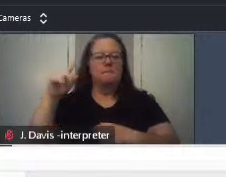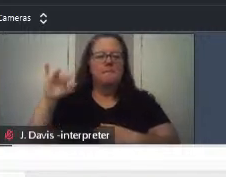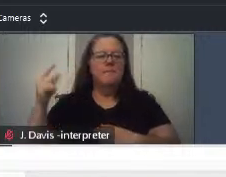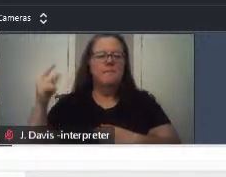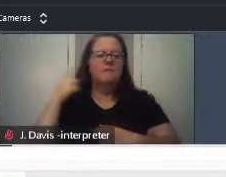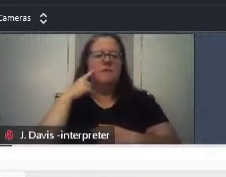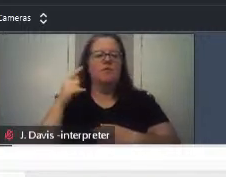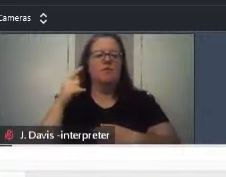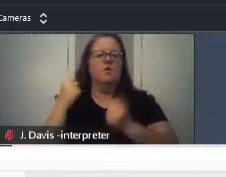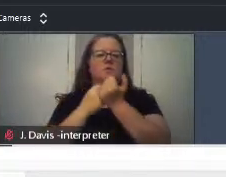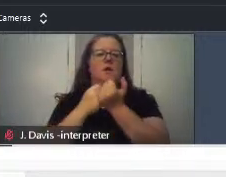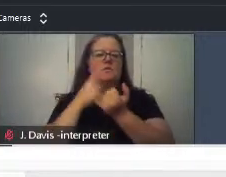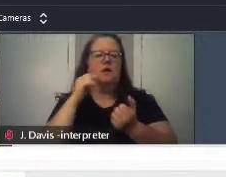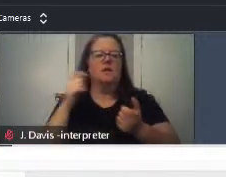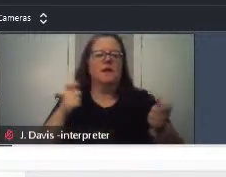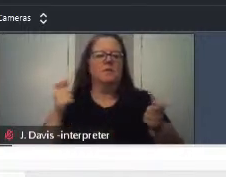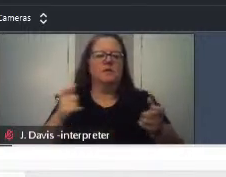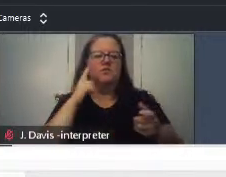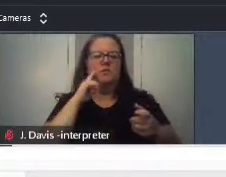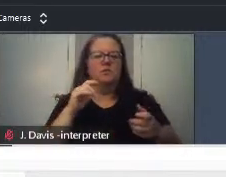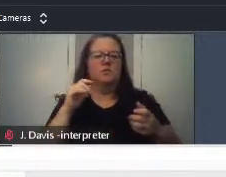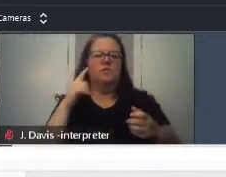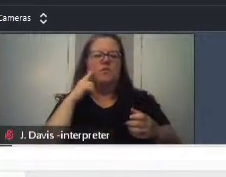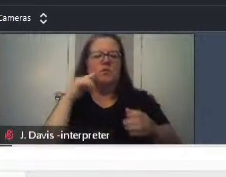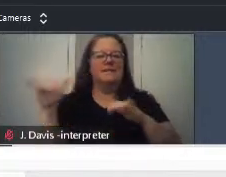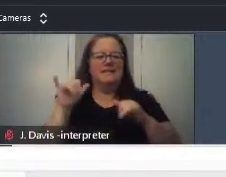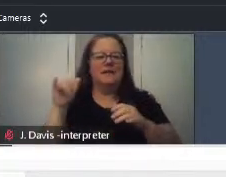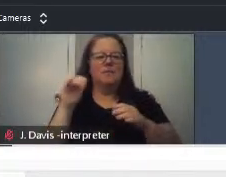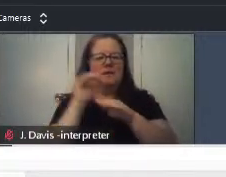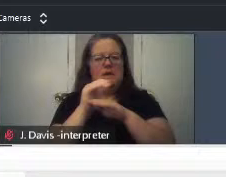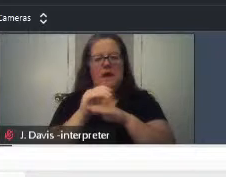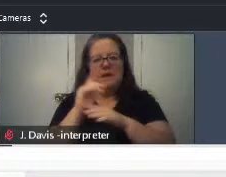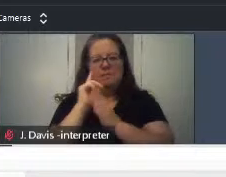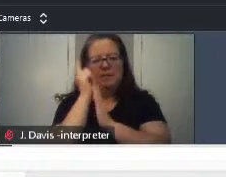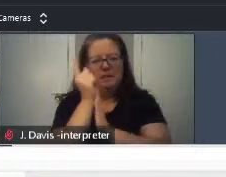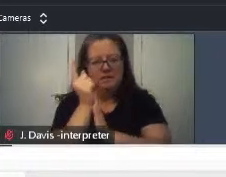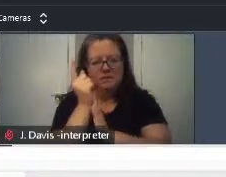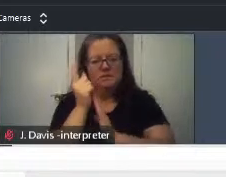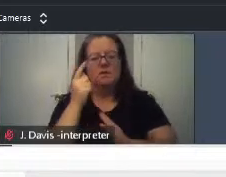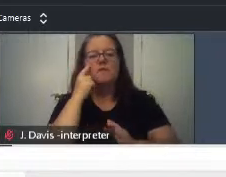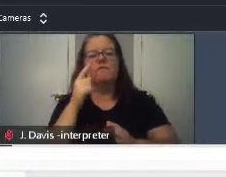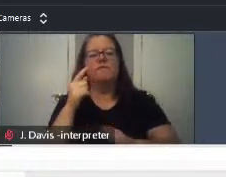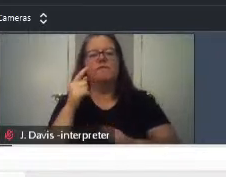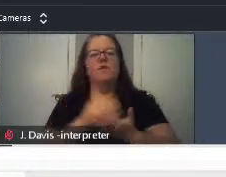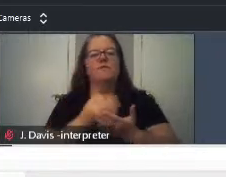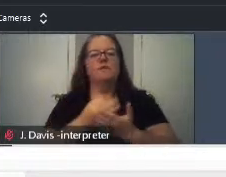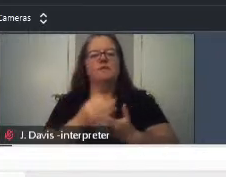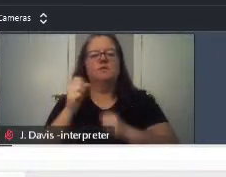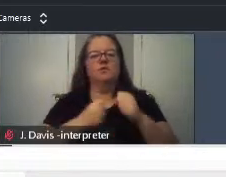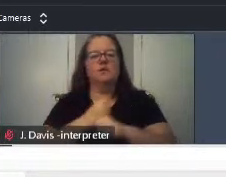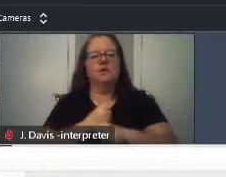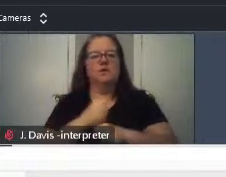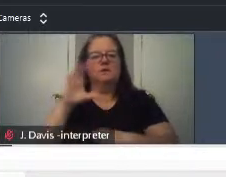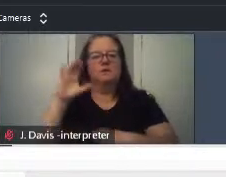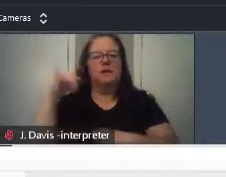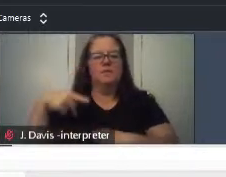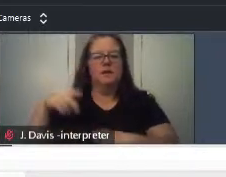sponsored by the administration. There's a request for same 9 minutes. A resolution for the fiscal year 2022 CIP project number